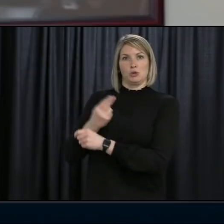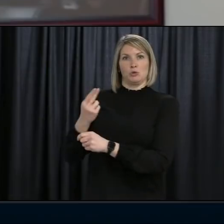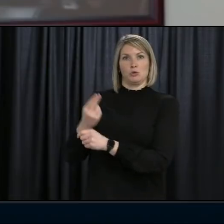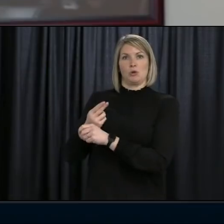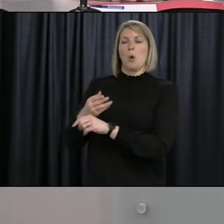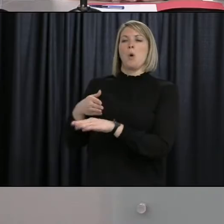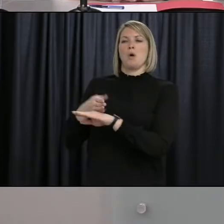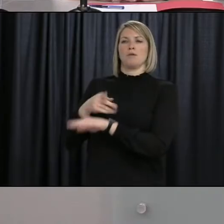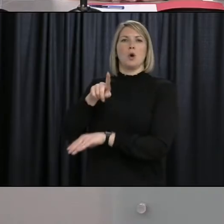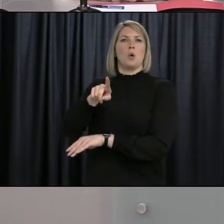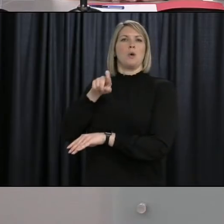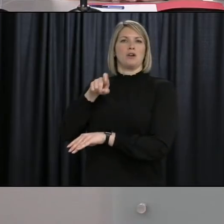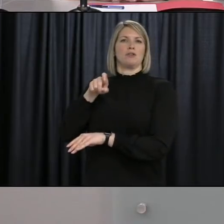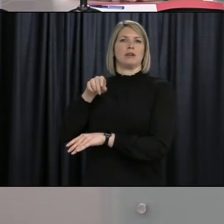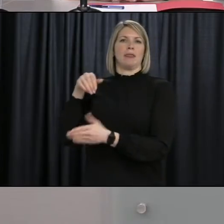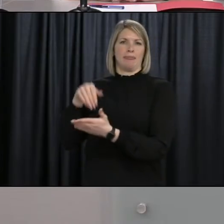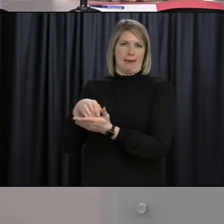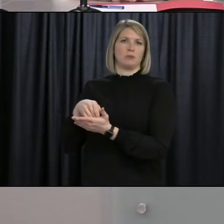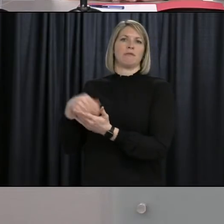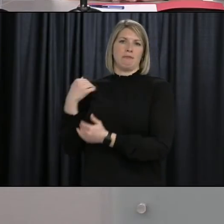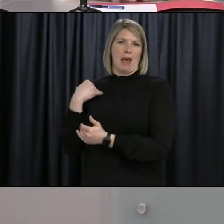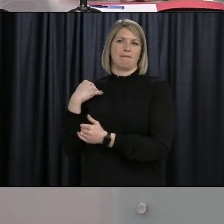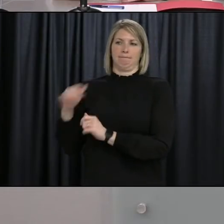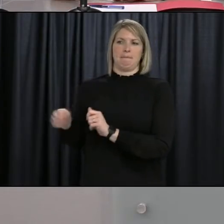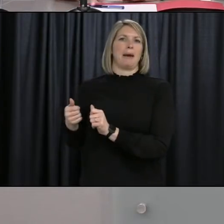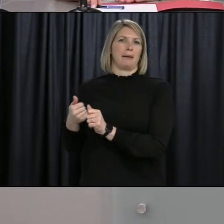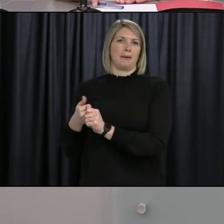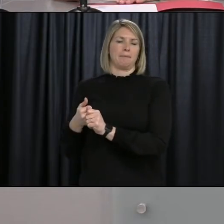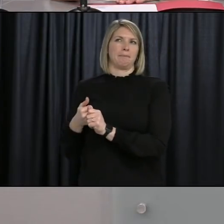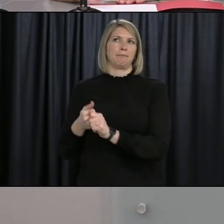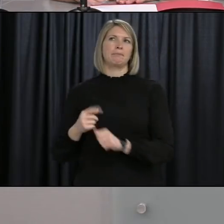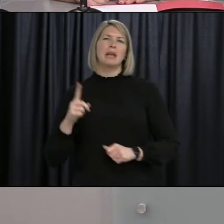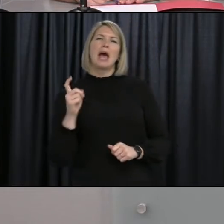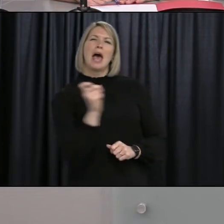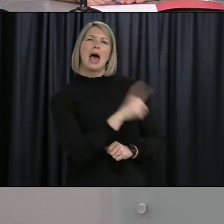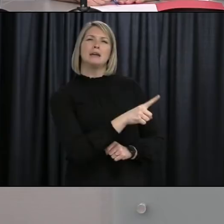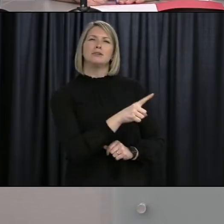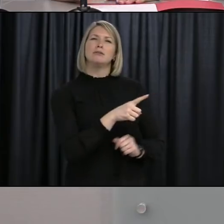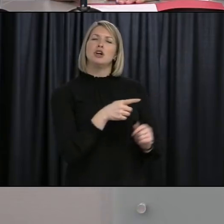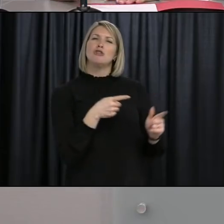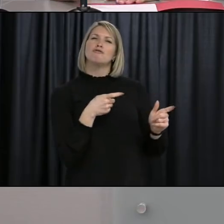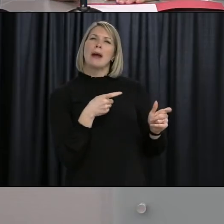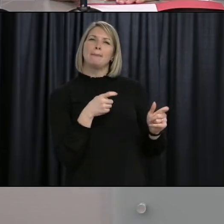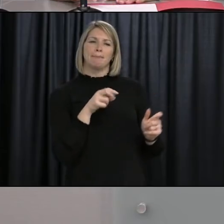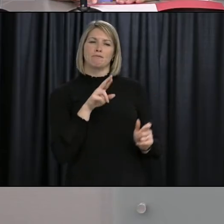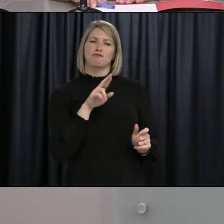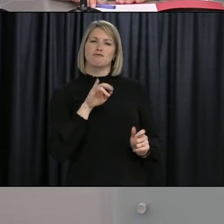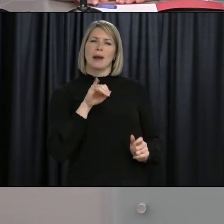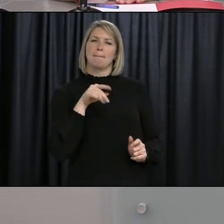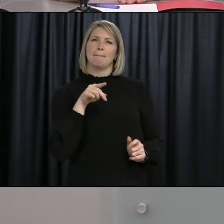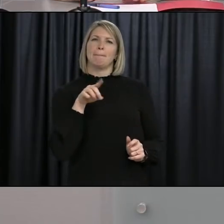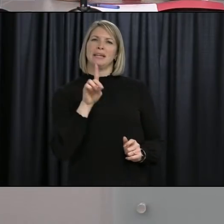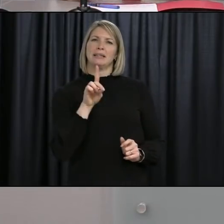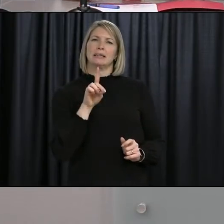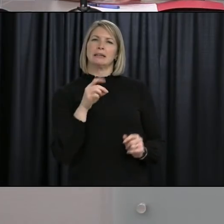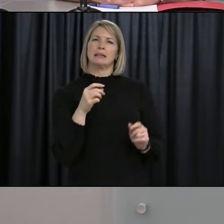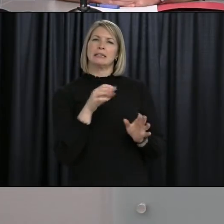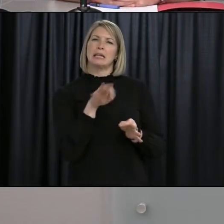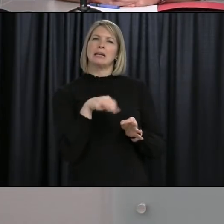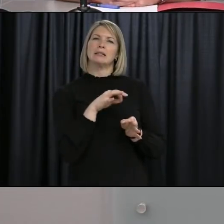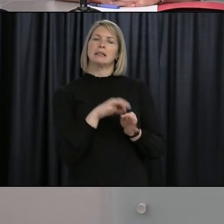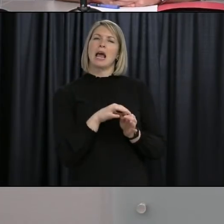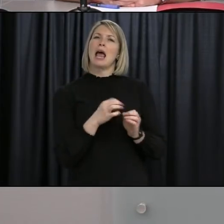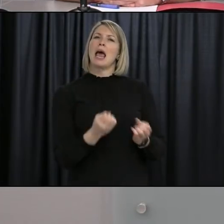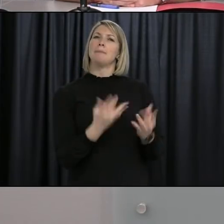Thanks. And what about rapid tests? I know rapid tests were just mentioned off the top there and ready to deploy, but will they be used here like they were in the Harbour